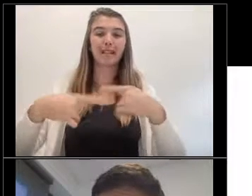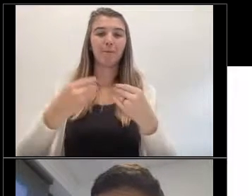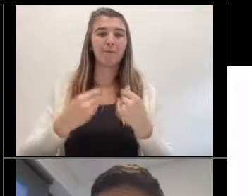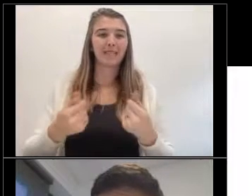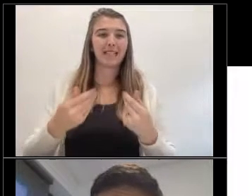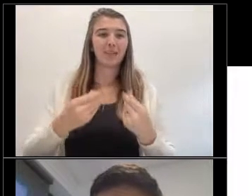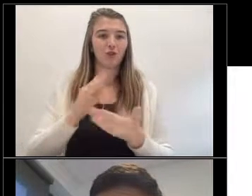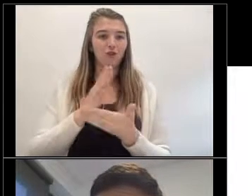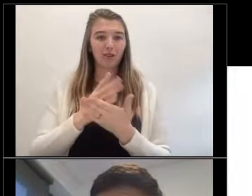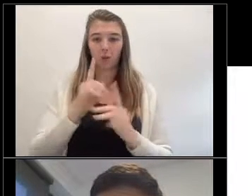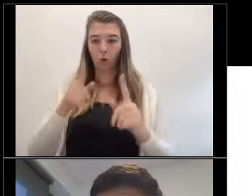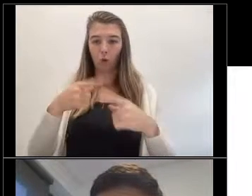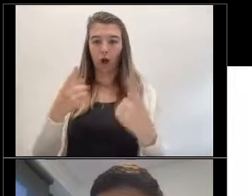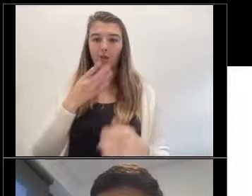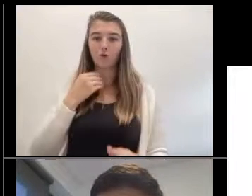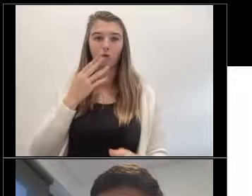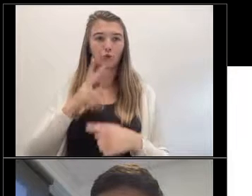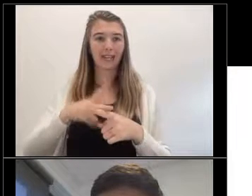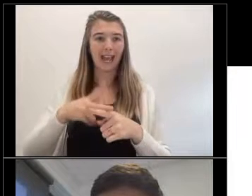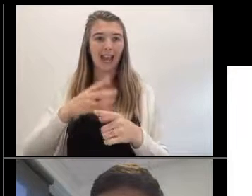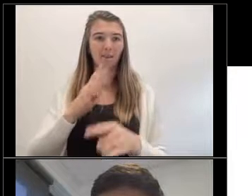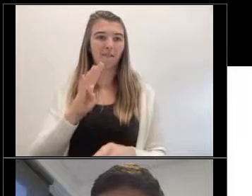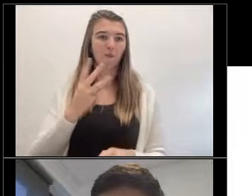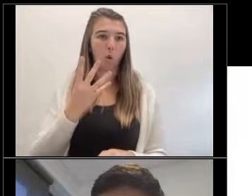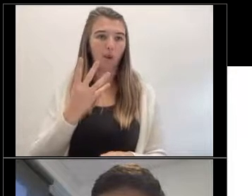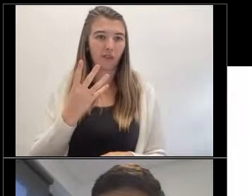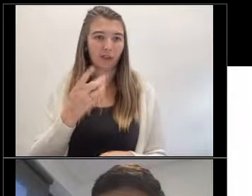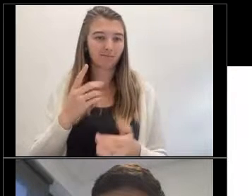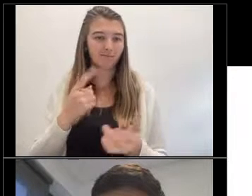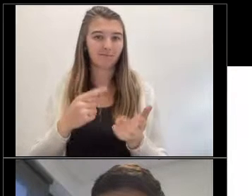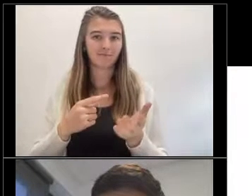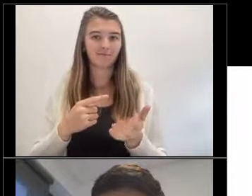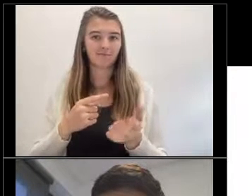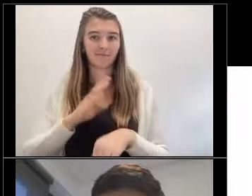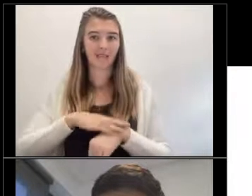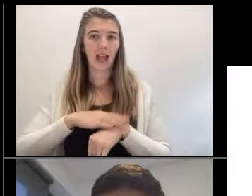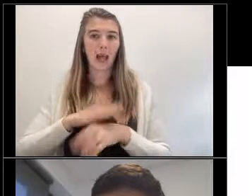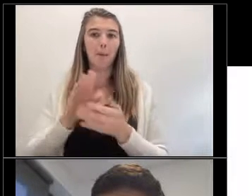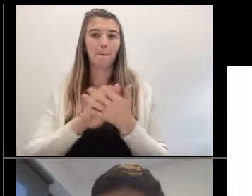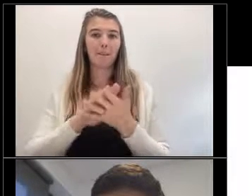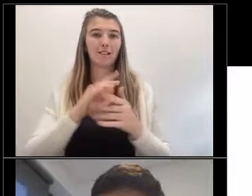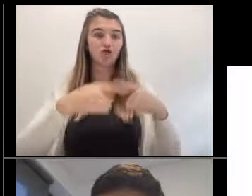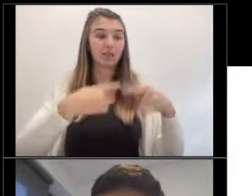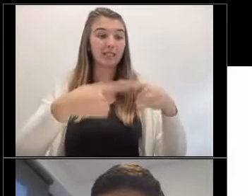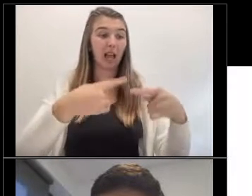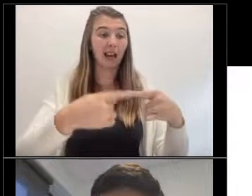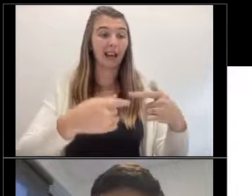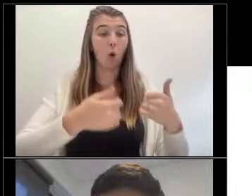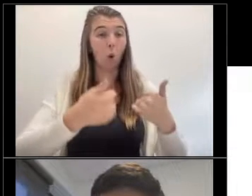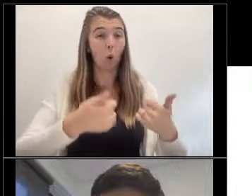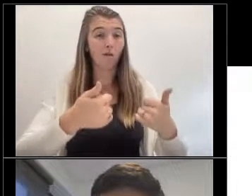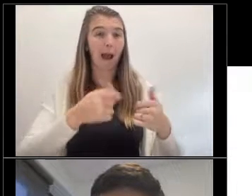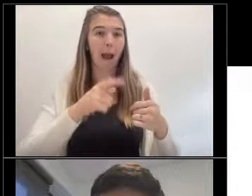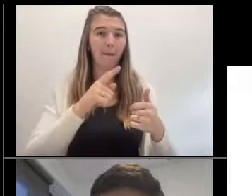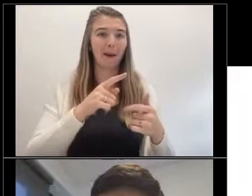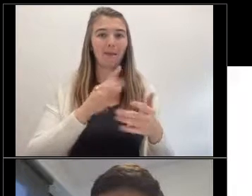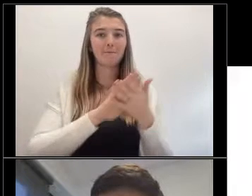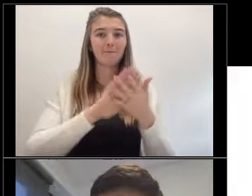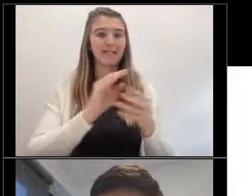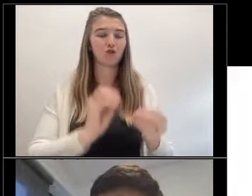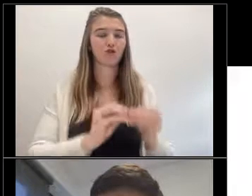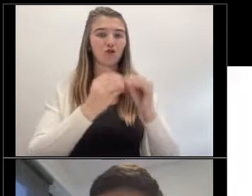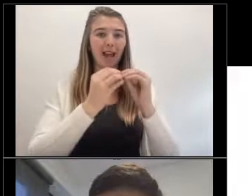reuse it. So what you're going to do, you're going down downcycling route, and you're creating something of lower and lower and